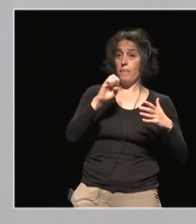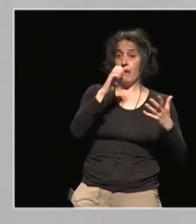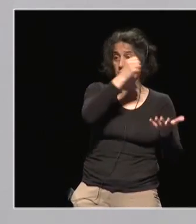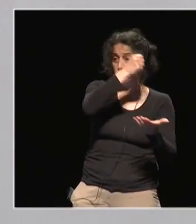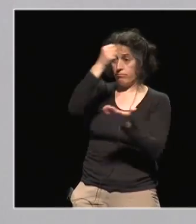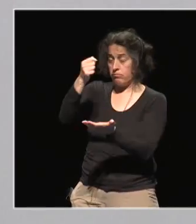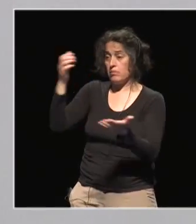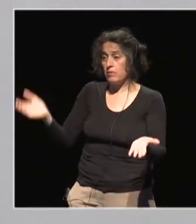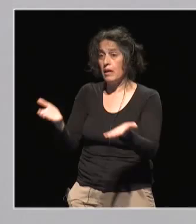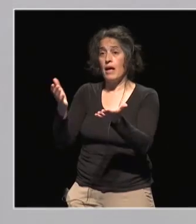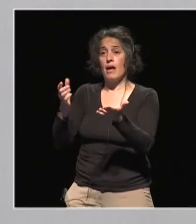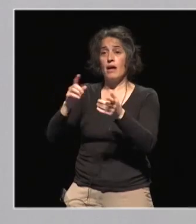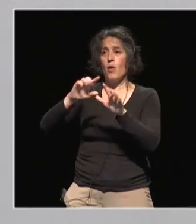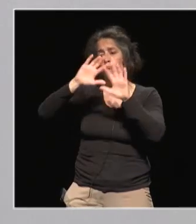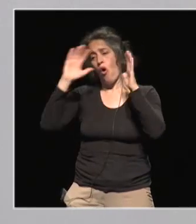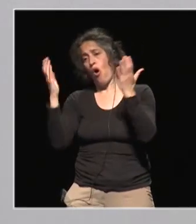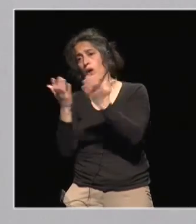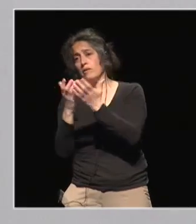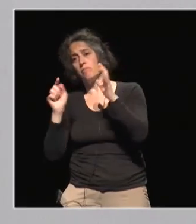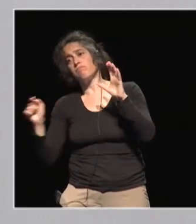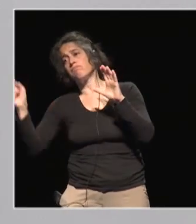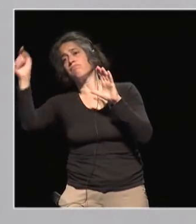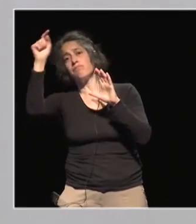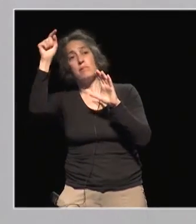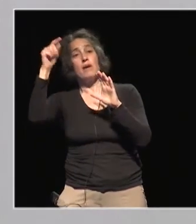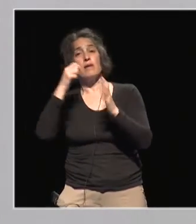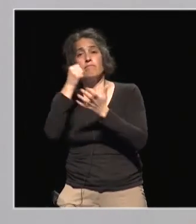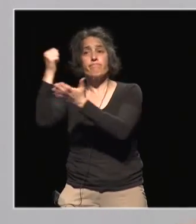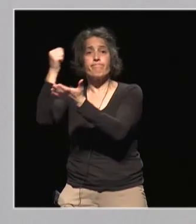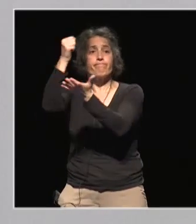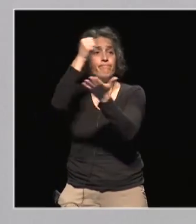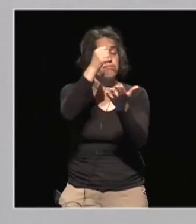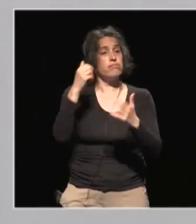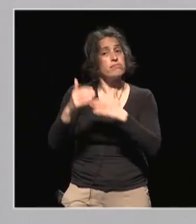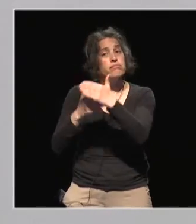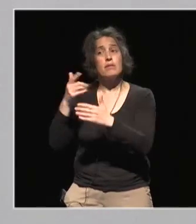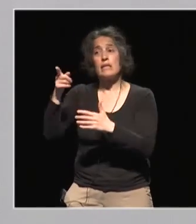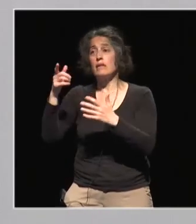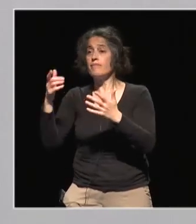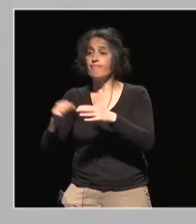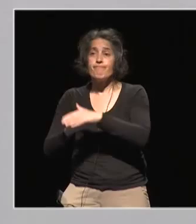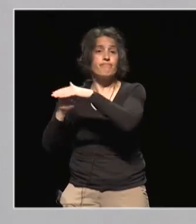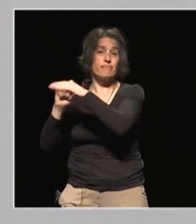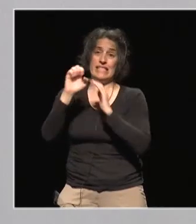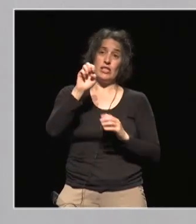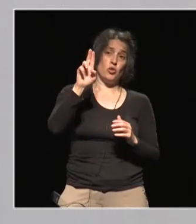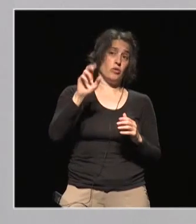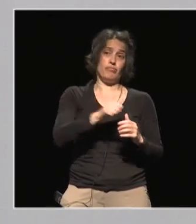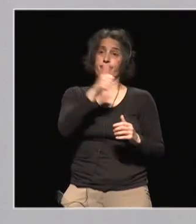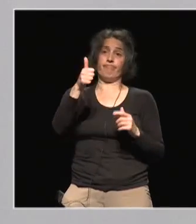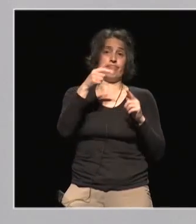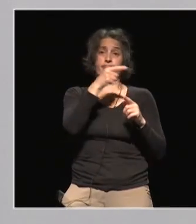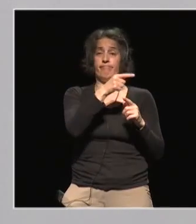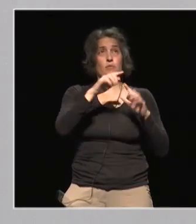support to other parts of the world where it is needed. We have been doing that in the past. The EU is the biggest donor and will